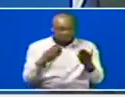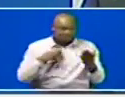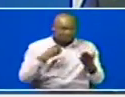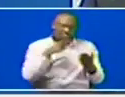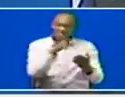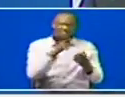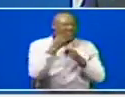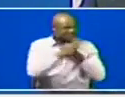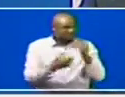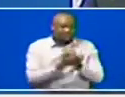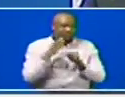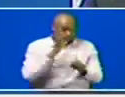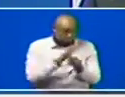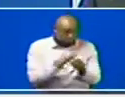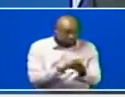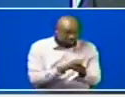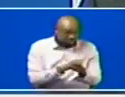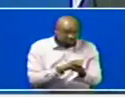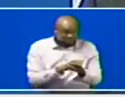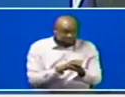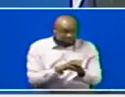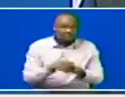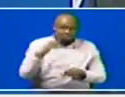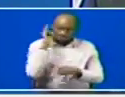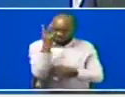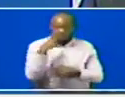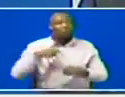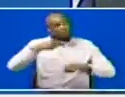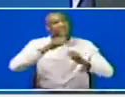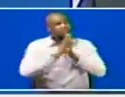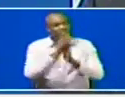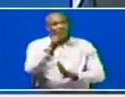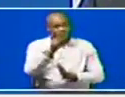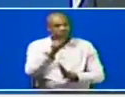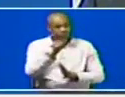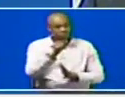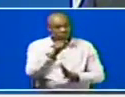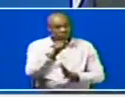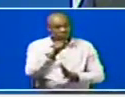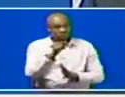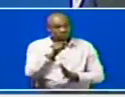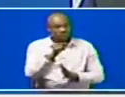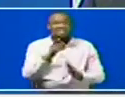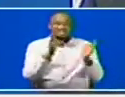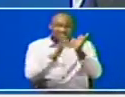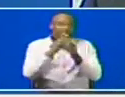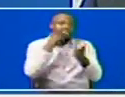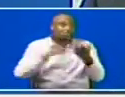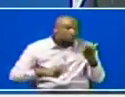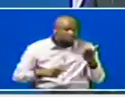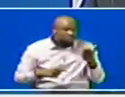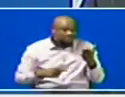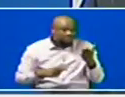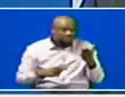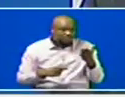to this country. Secondly, we pray for you. Remember what Jesus said. He said,